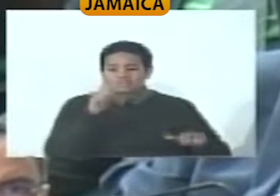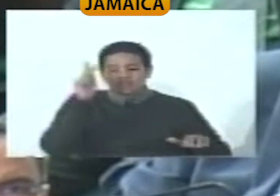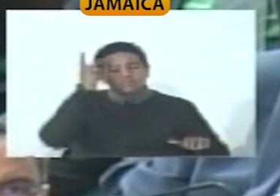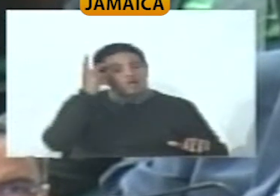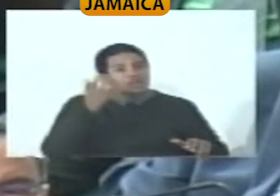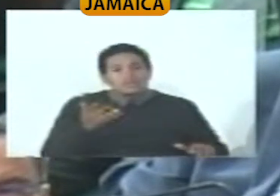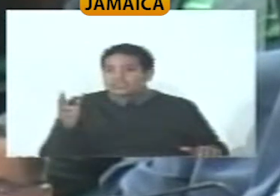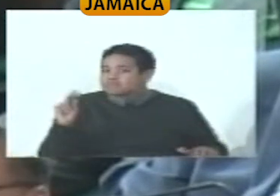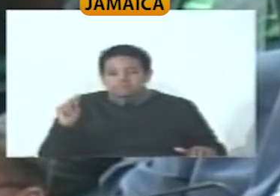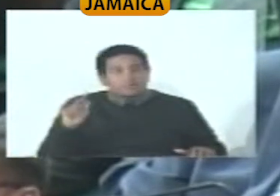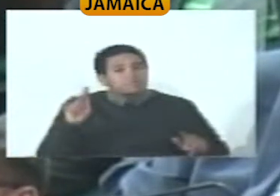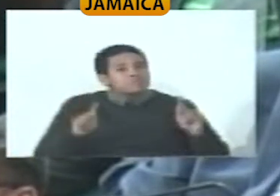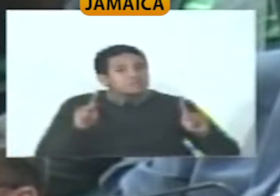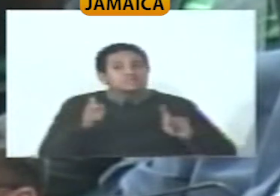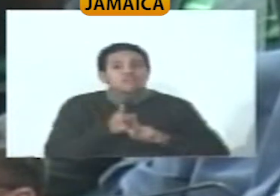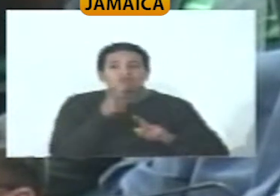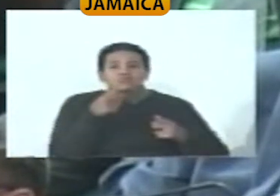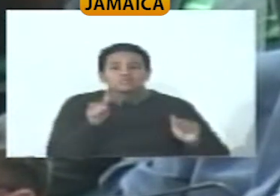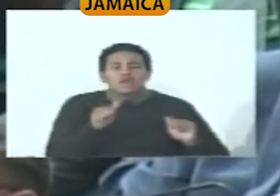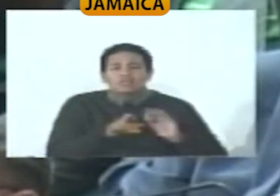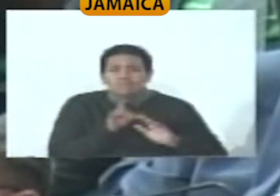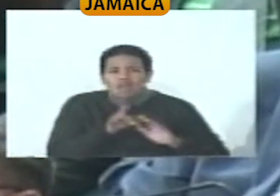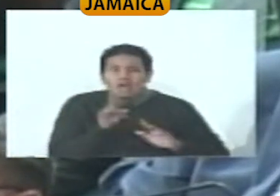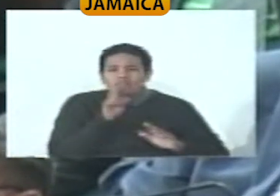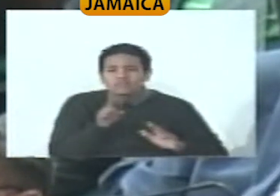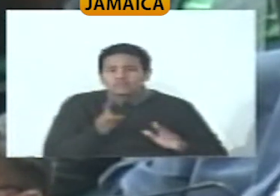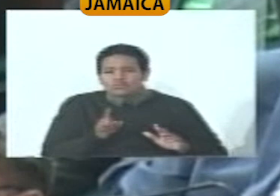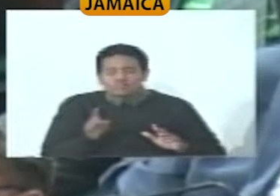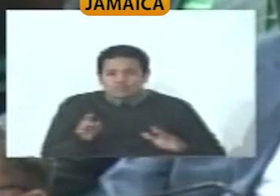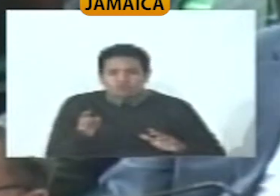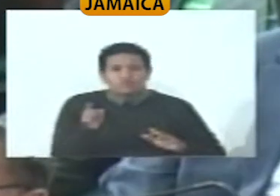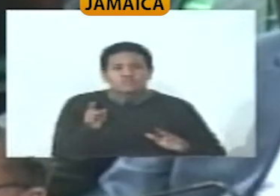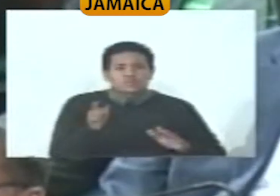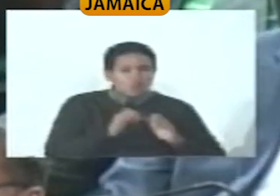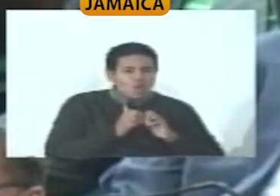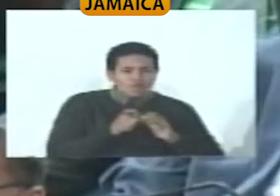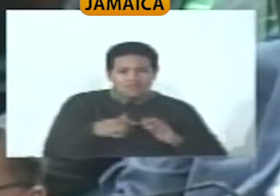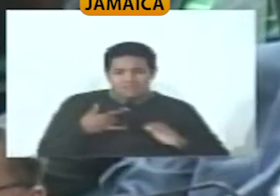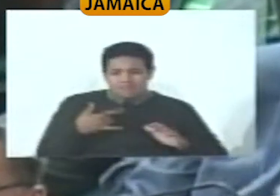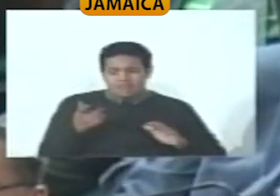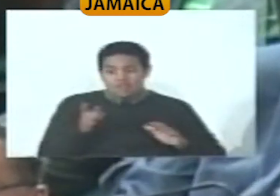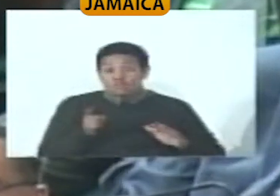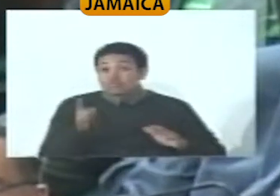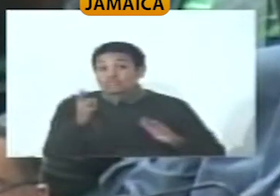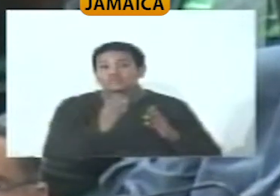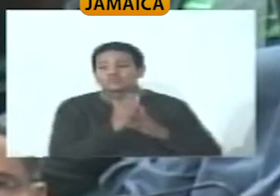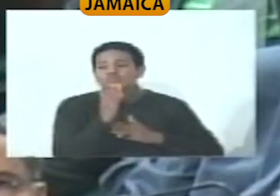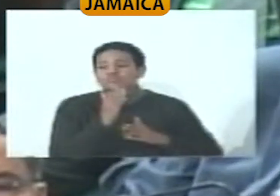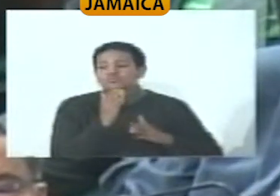there are people who are trying to find routes, and they feel that a route is through